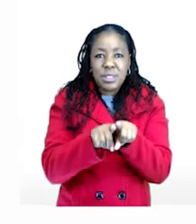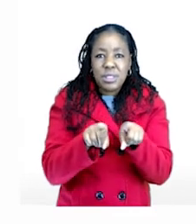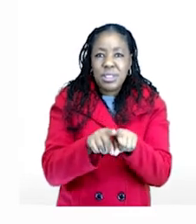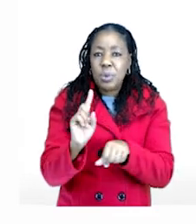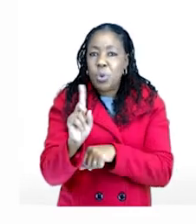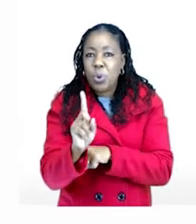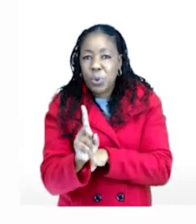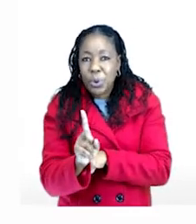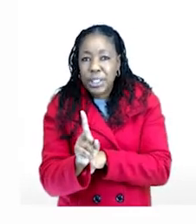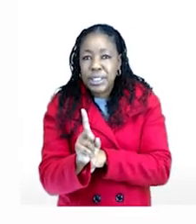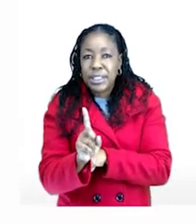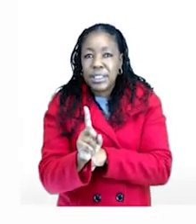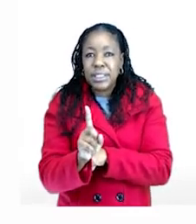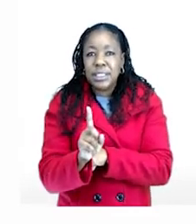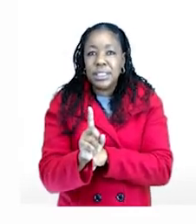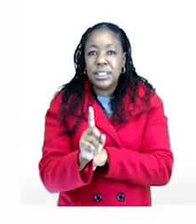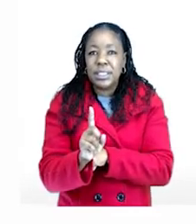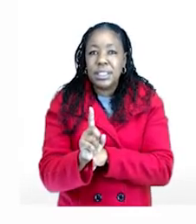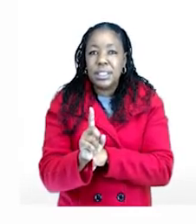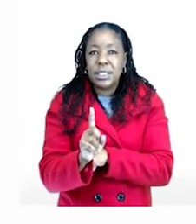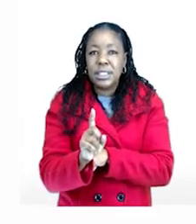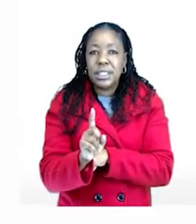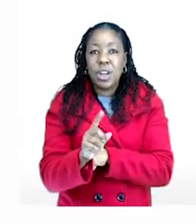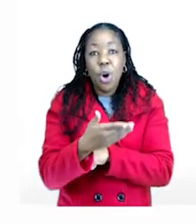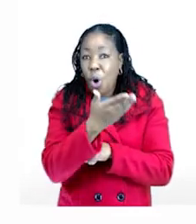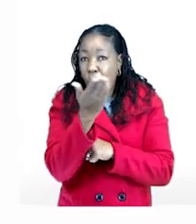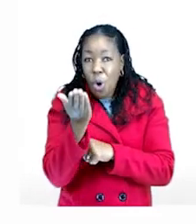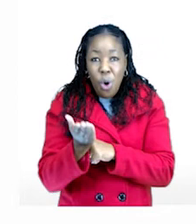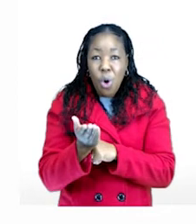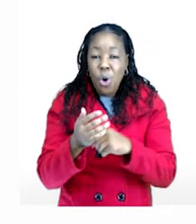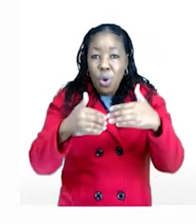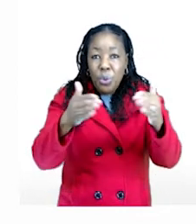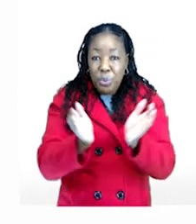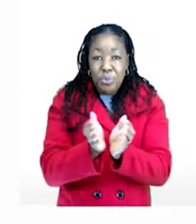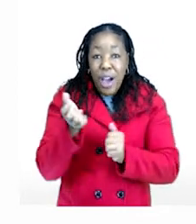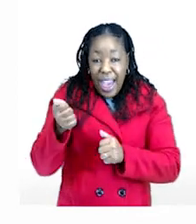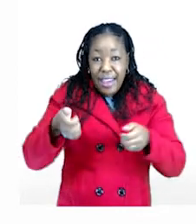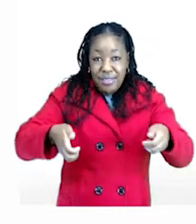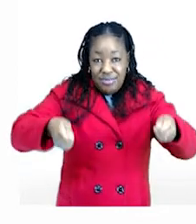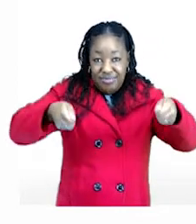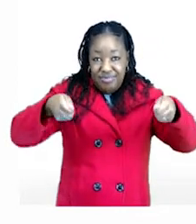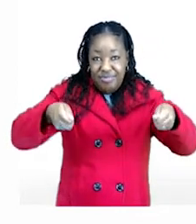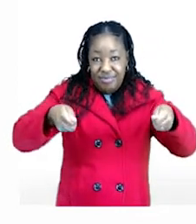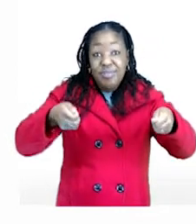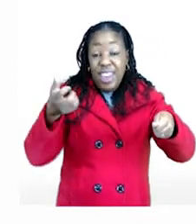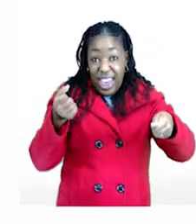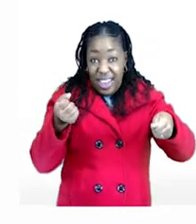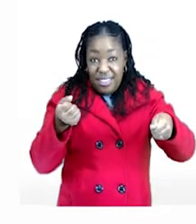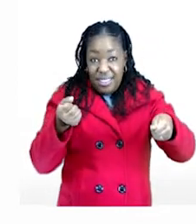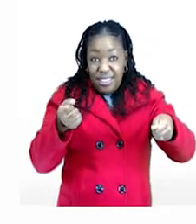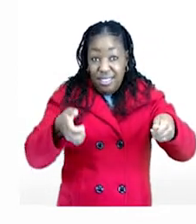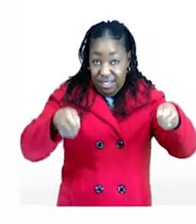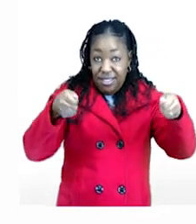let's look. Do all the pots have handles? Let's look closely. 2